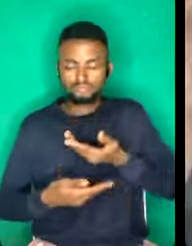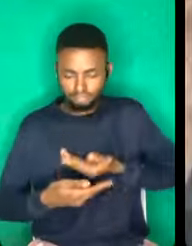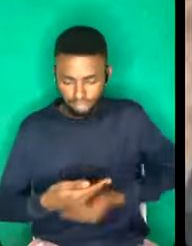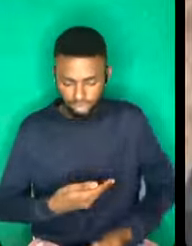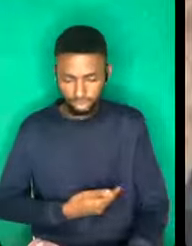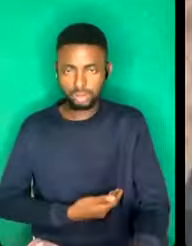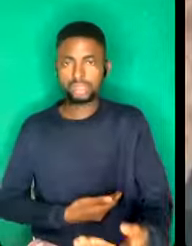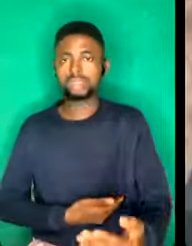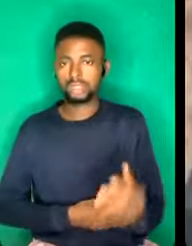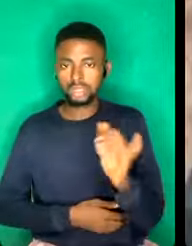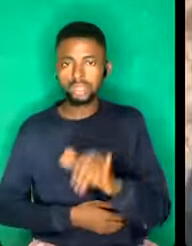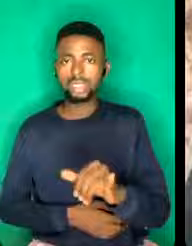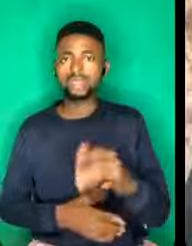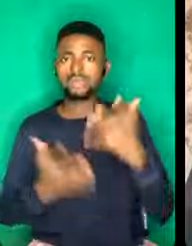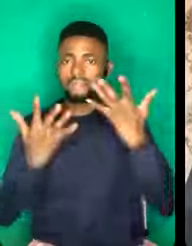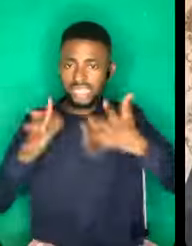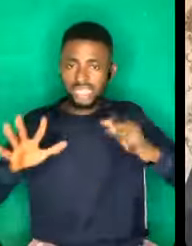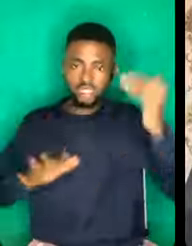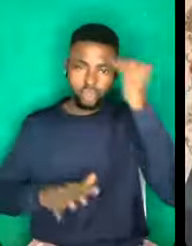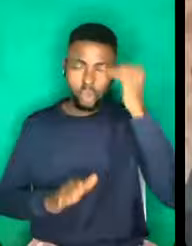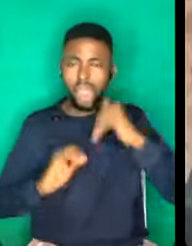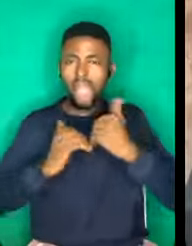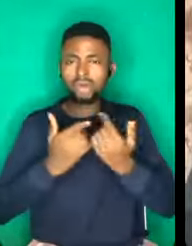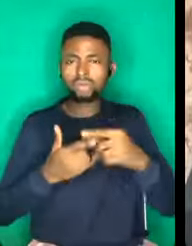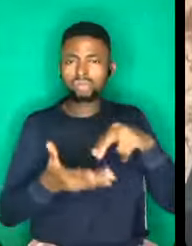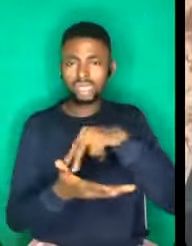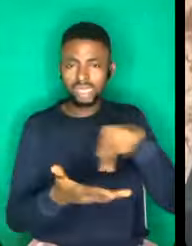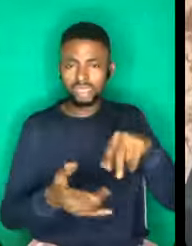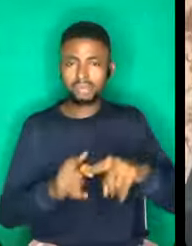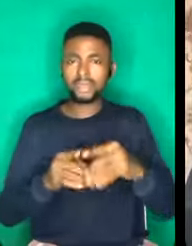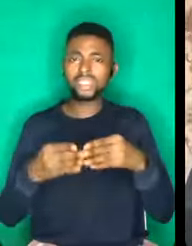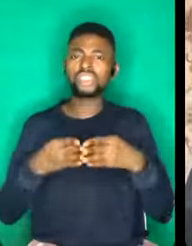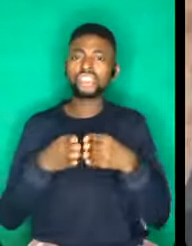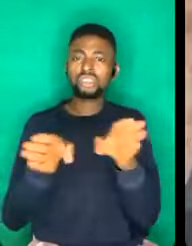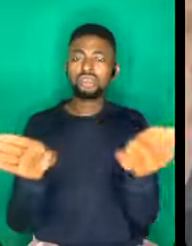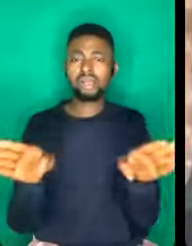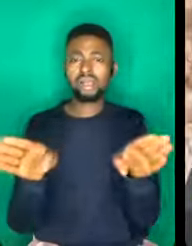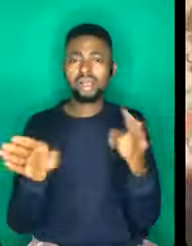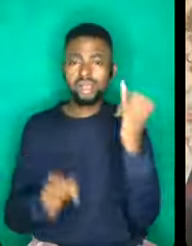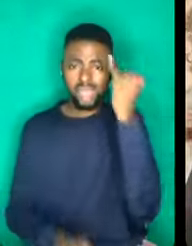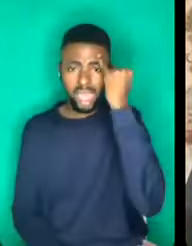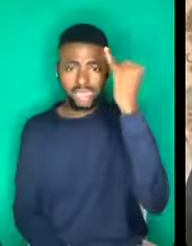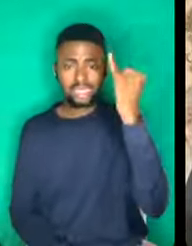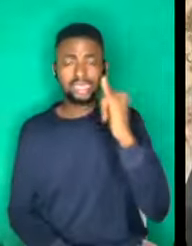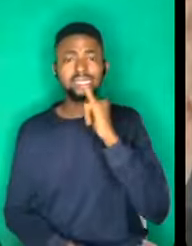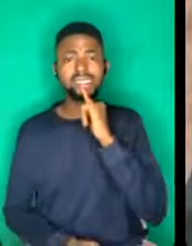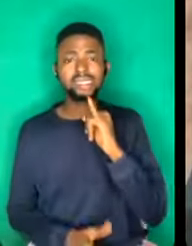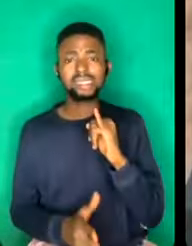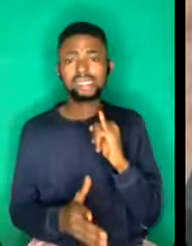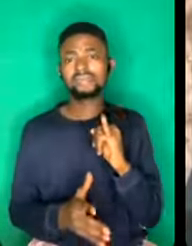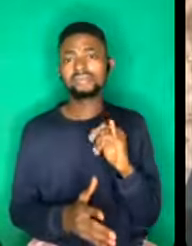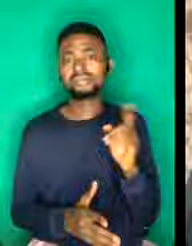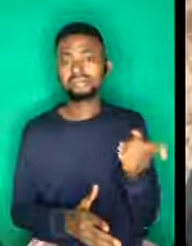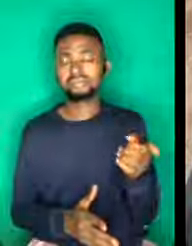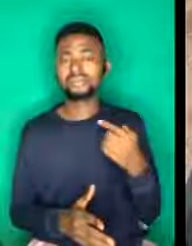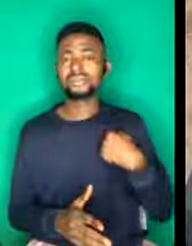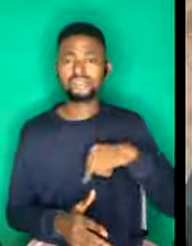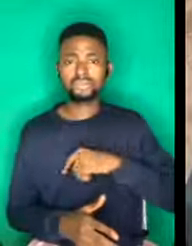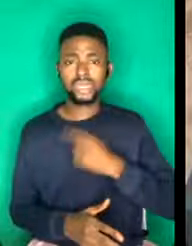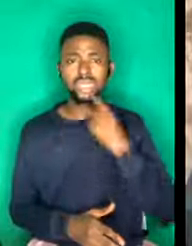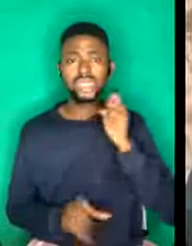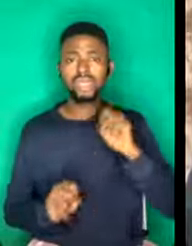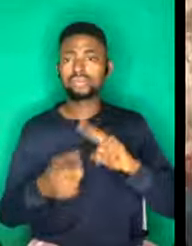know how to dance. However, the general perspective, the general idea is that you should be able to hear a